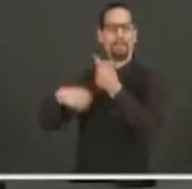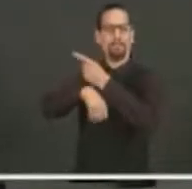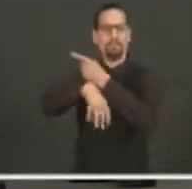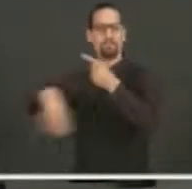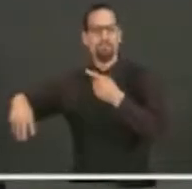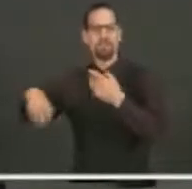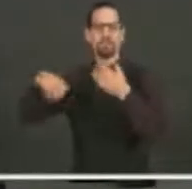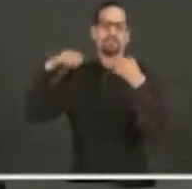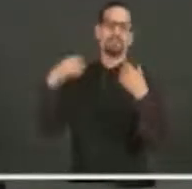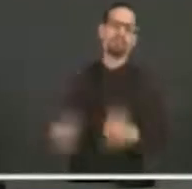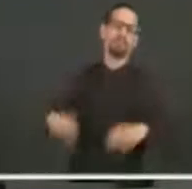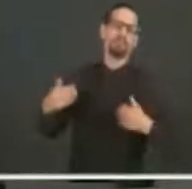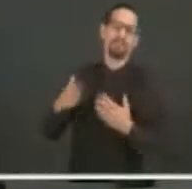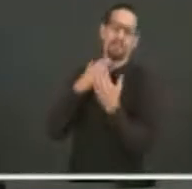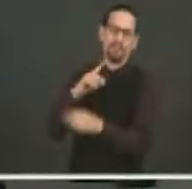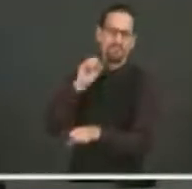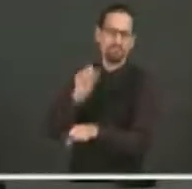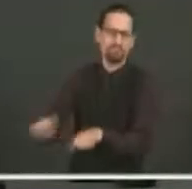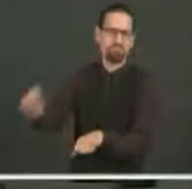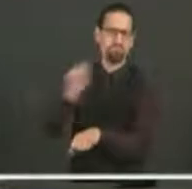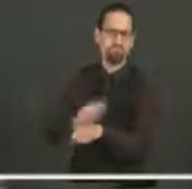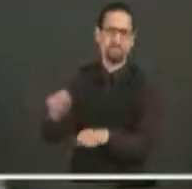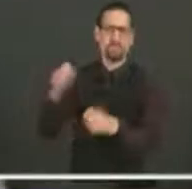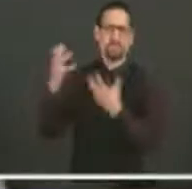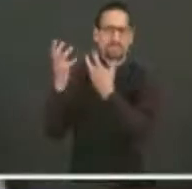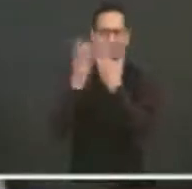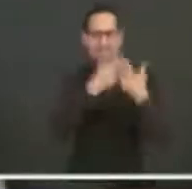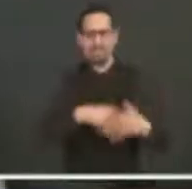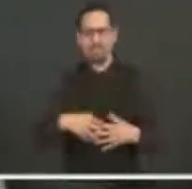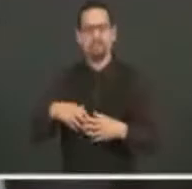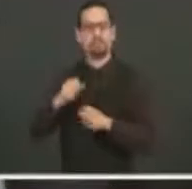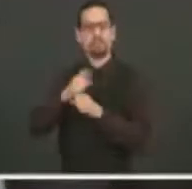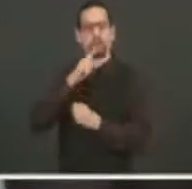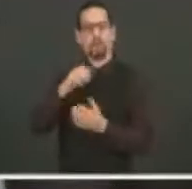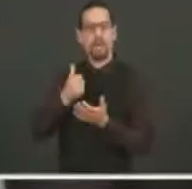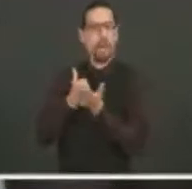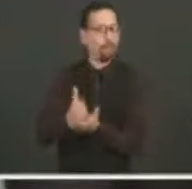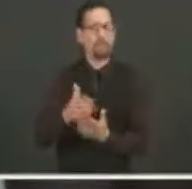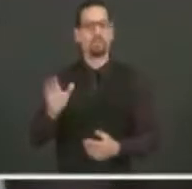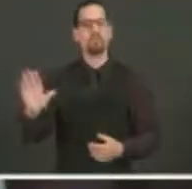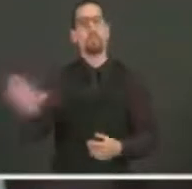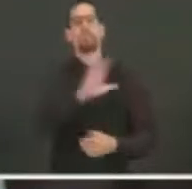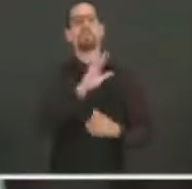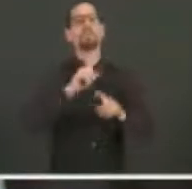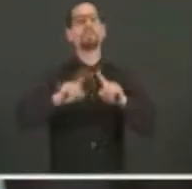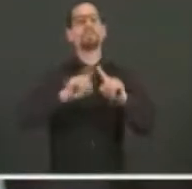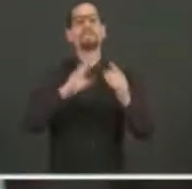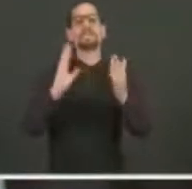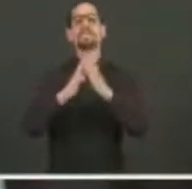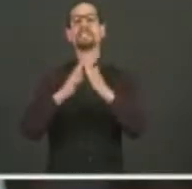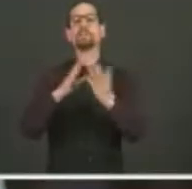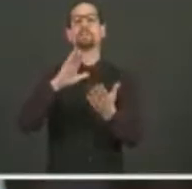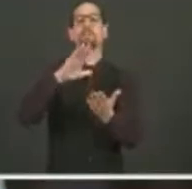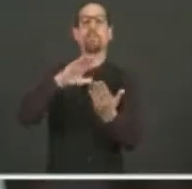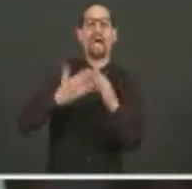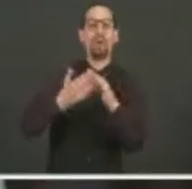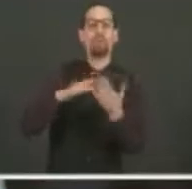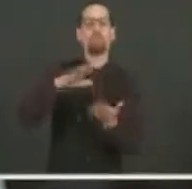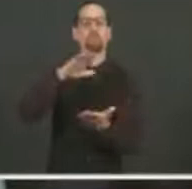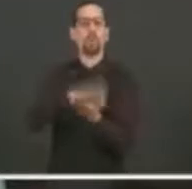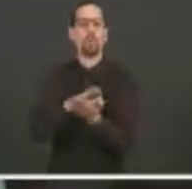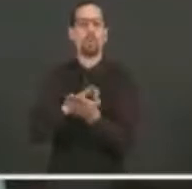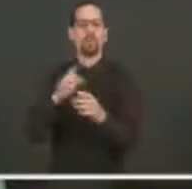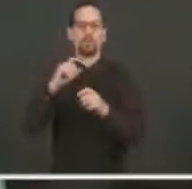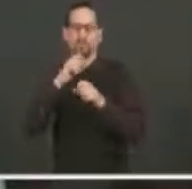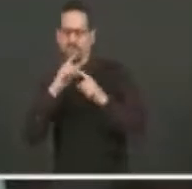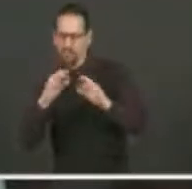helping hand to you on the ground in your districts. You have to take the lead. You have to operationalize this, but we want to help you